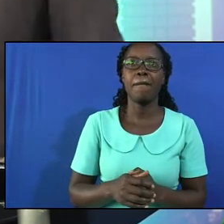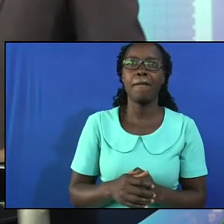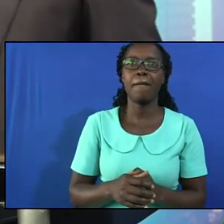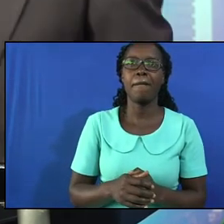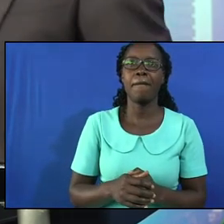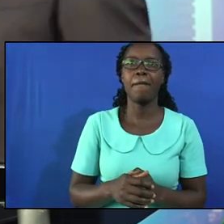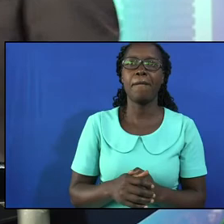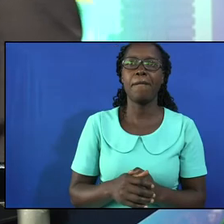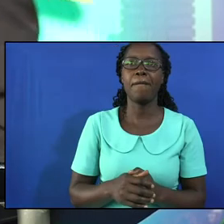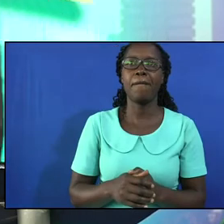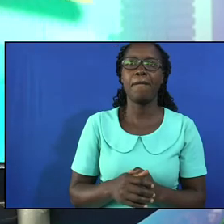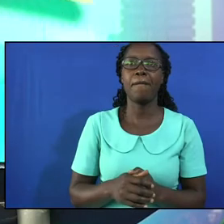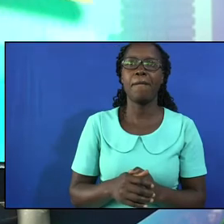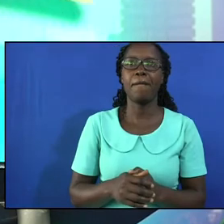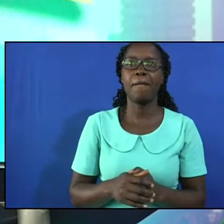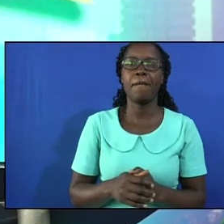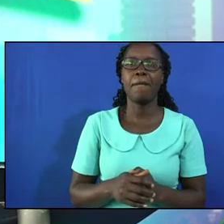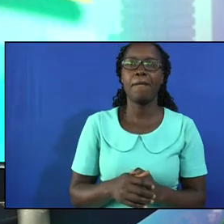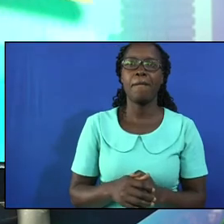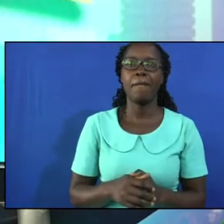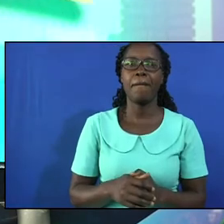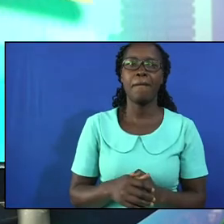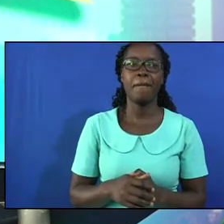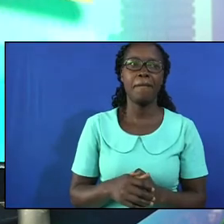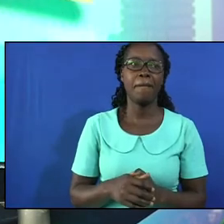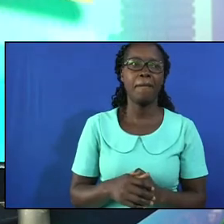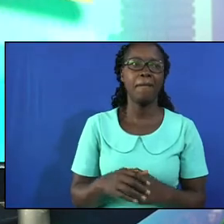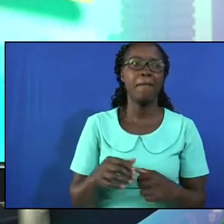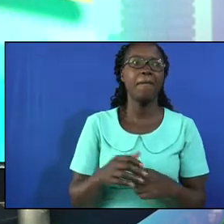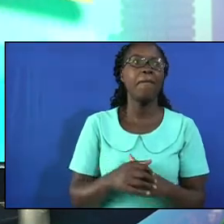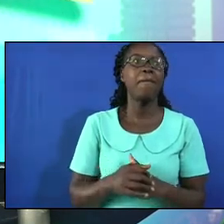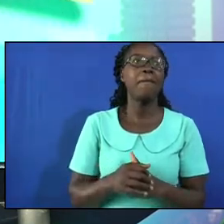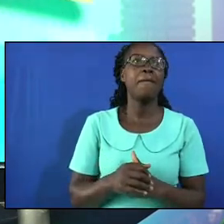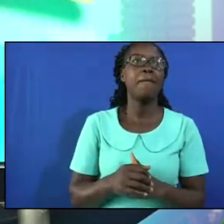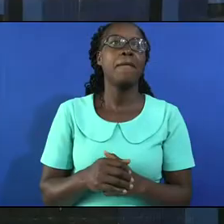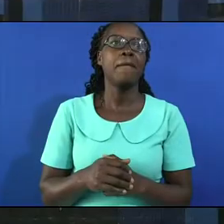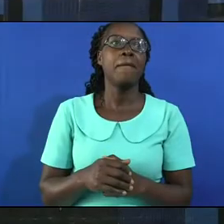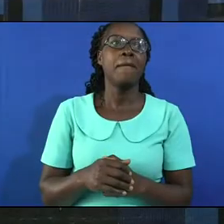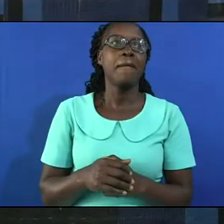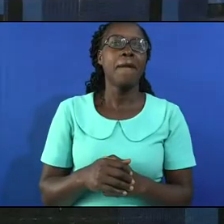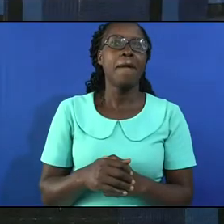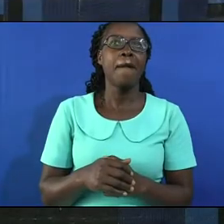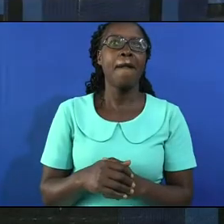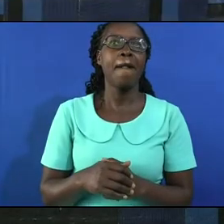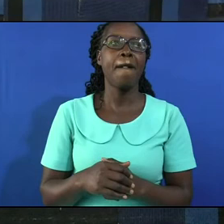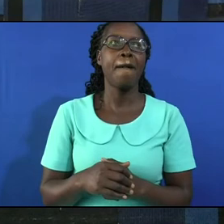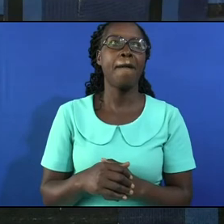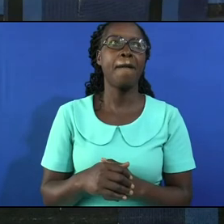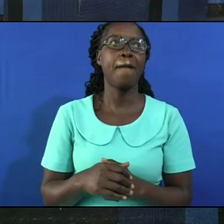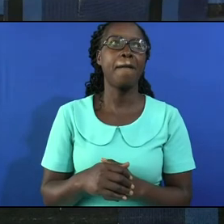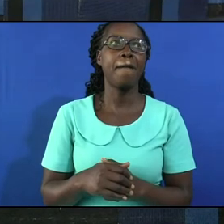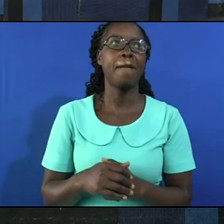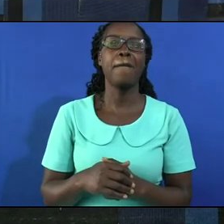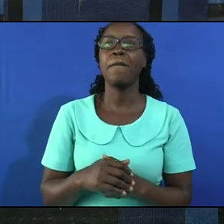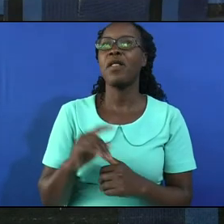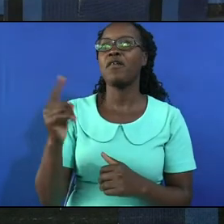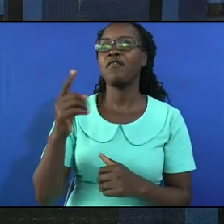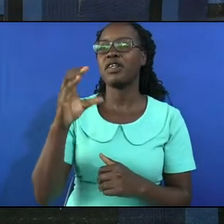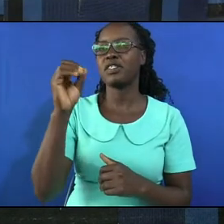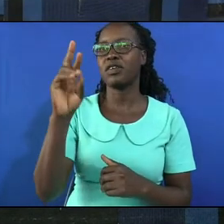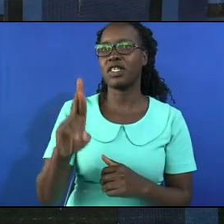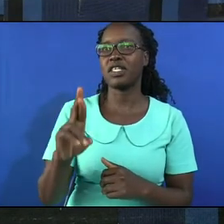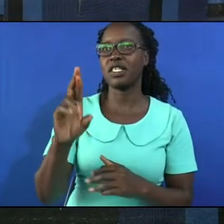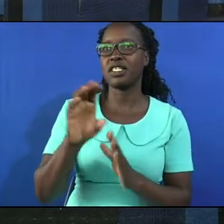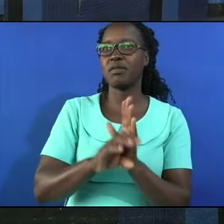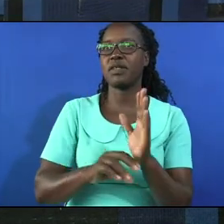Oh, we are fast forwarded. We are now in the New Testament, just to make sure the saints don't lose faith. 1 Corinthians chapter 7,